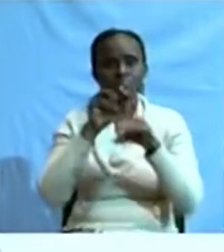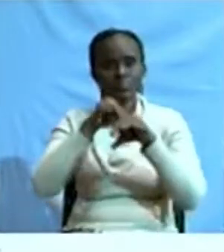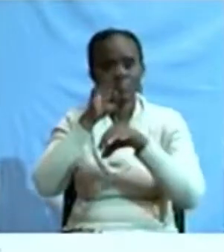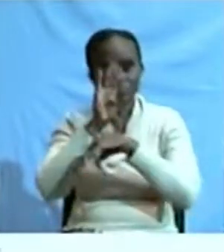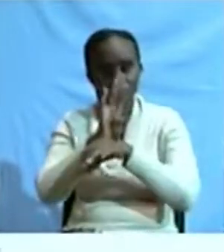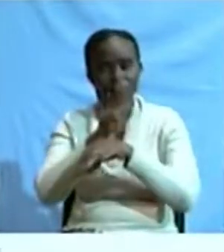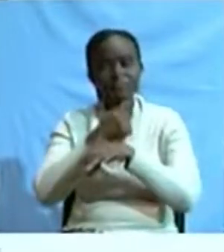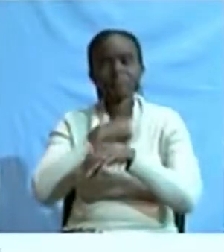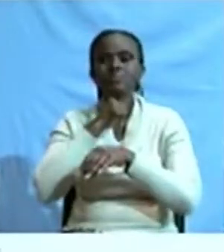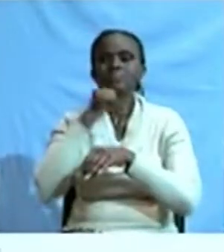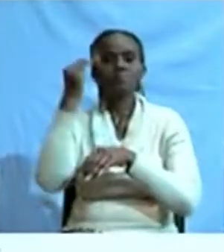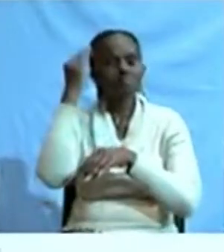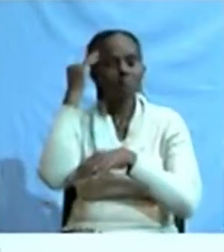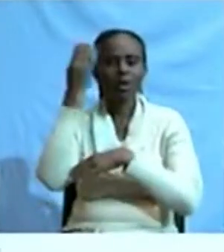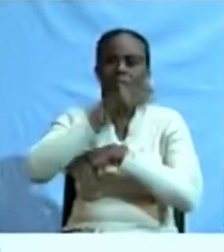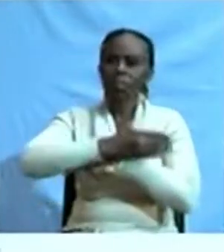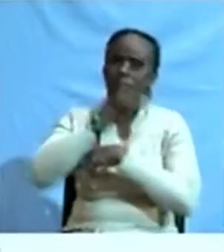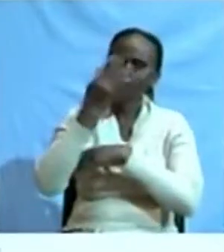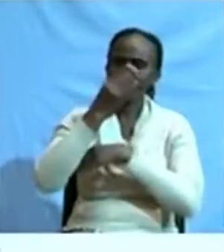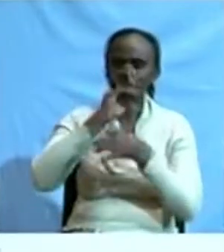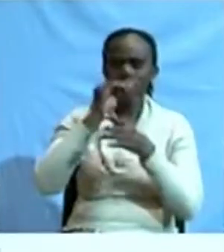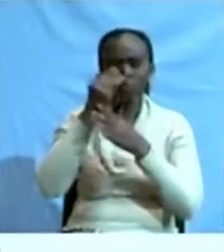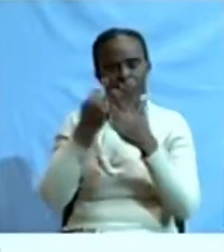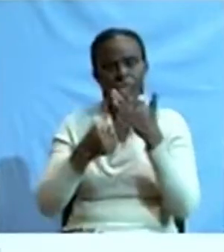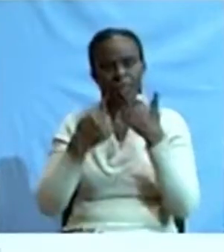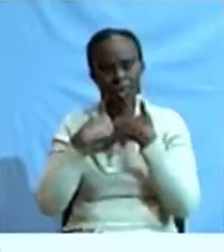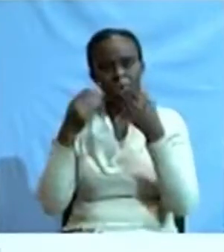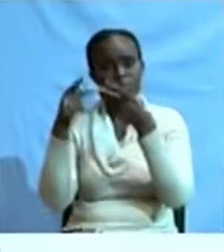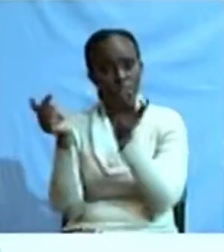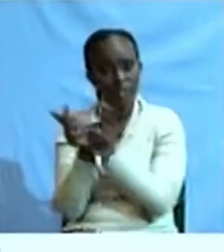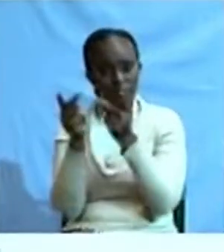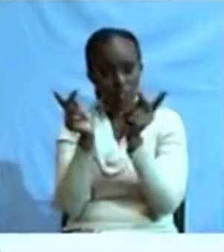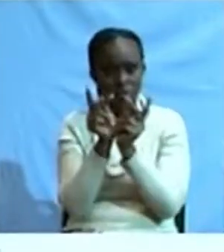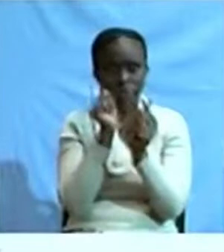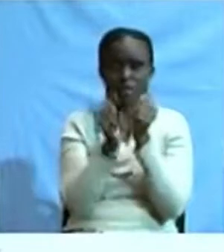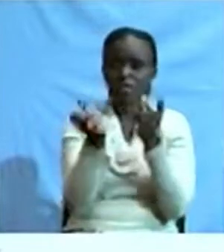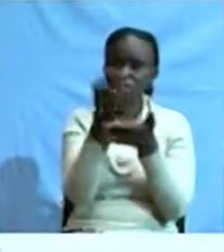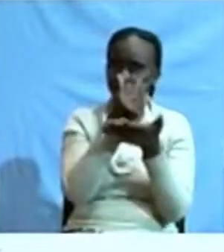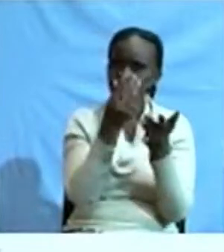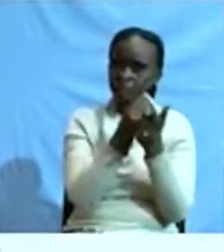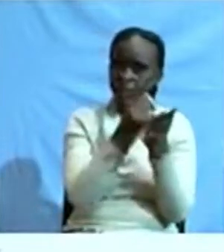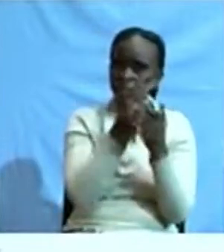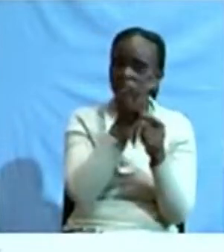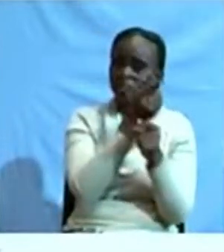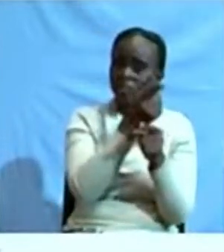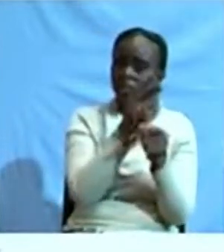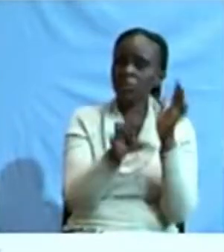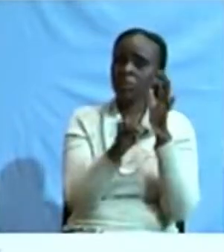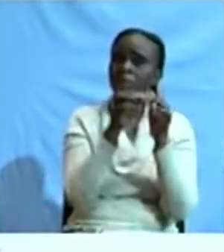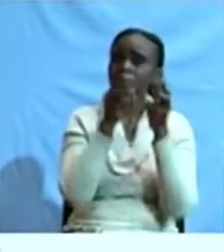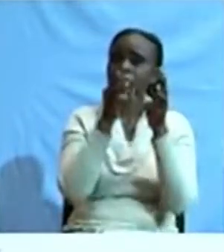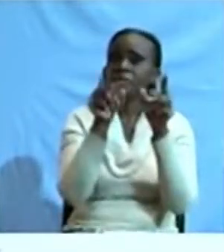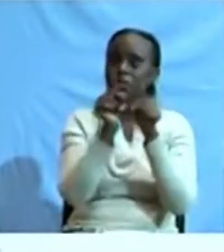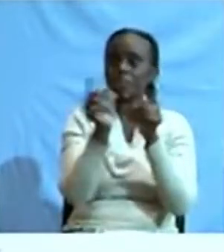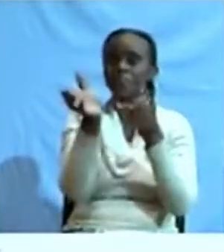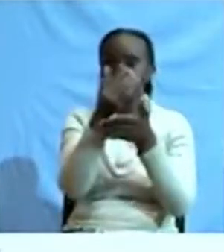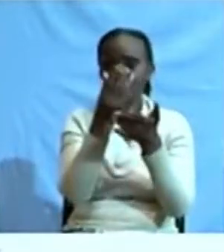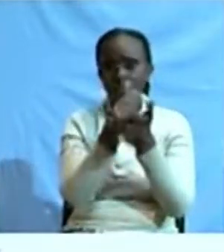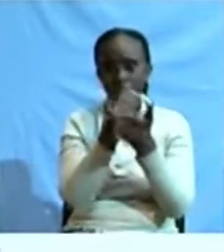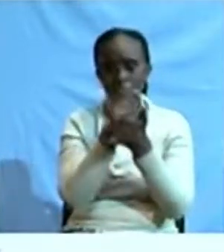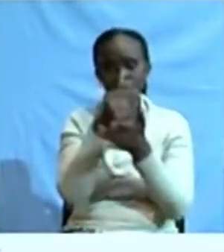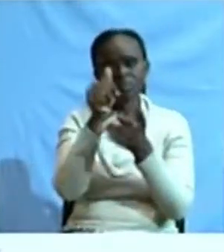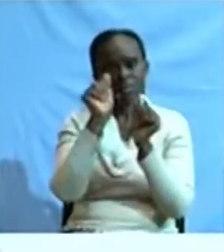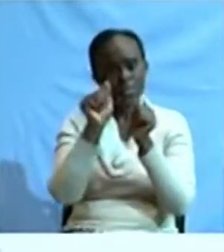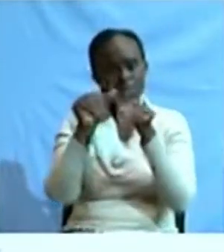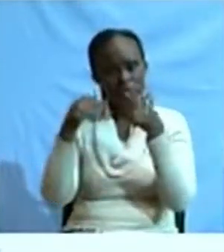I don't know whether it's a border or whatever it is, but there are entities that get a lot of money from there. Find a way of getting revenue from there so that we